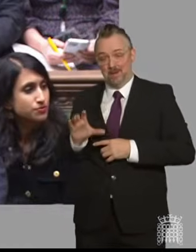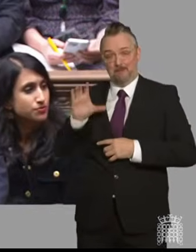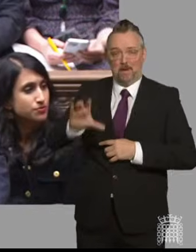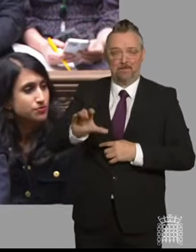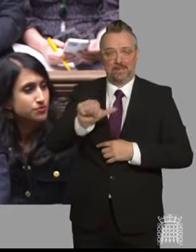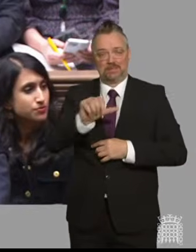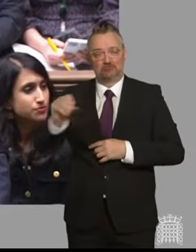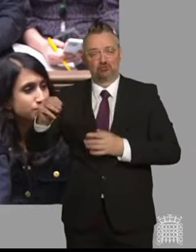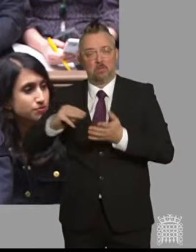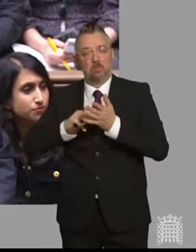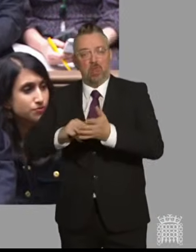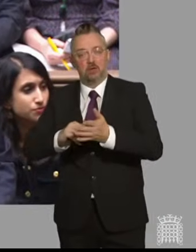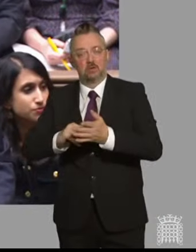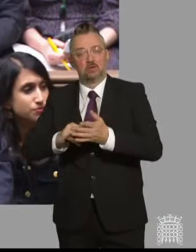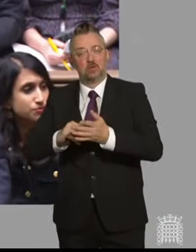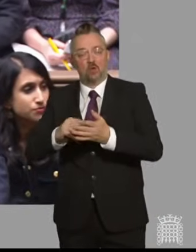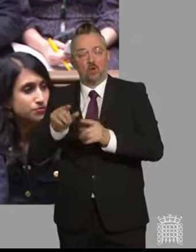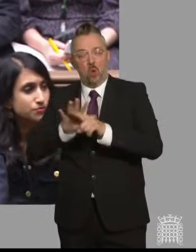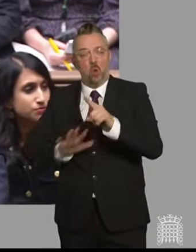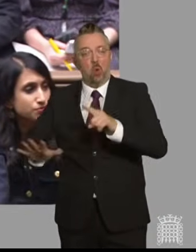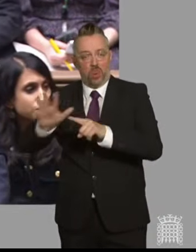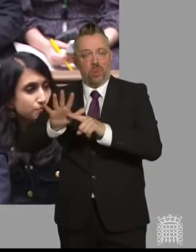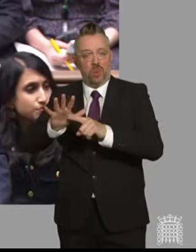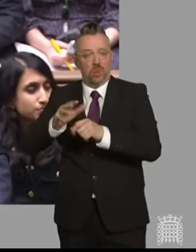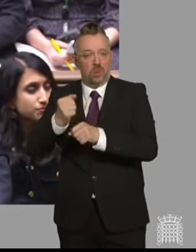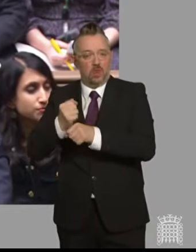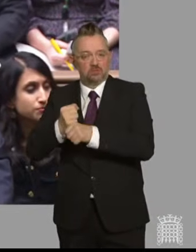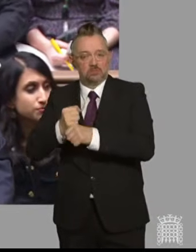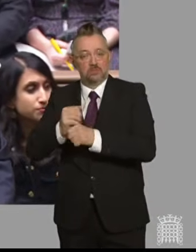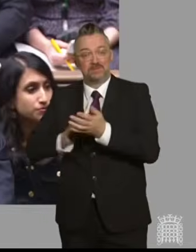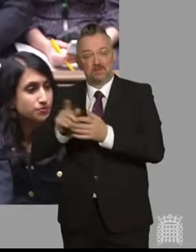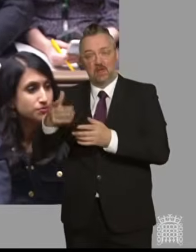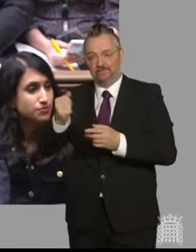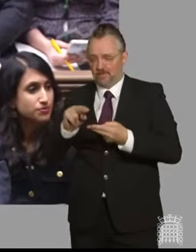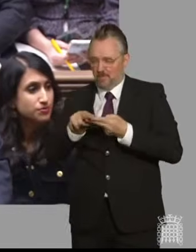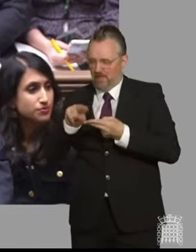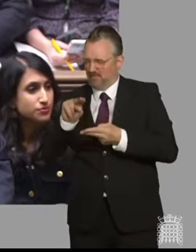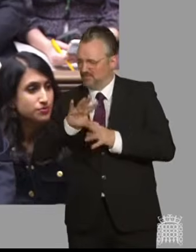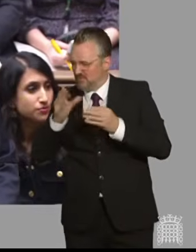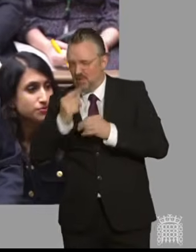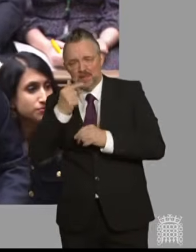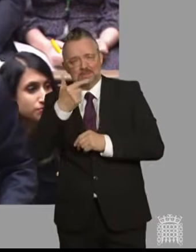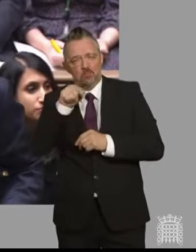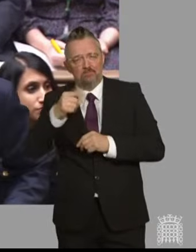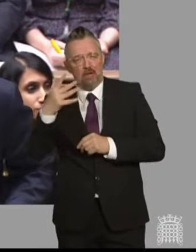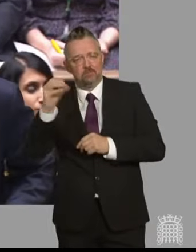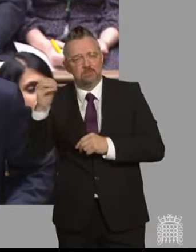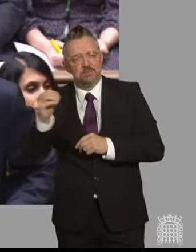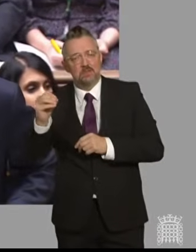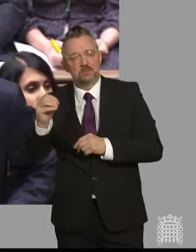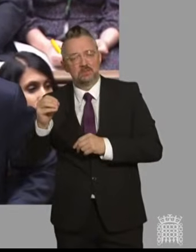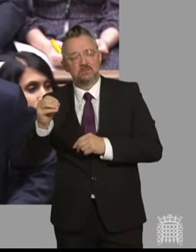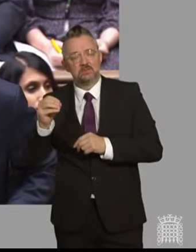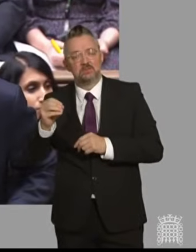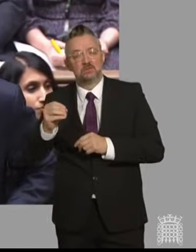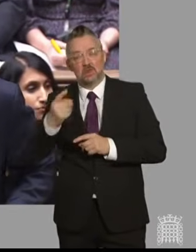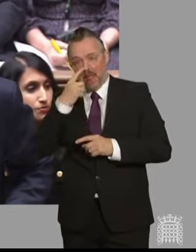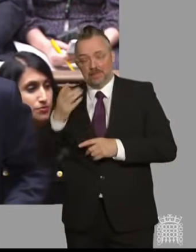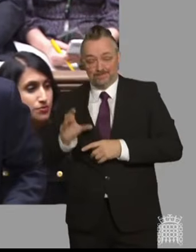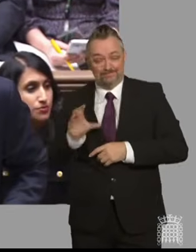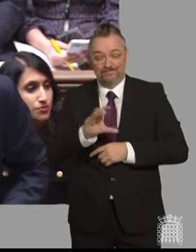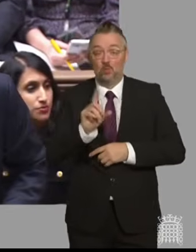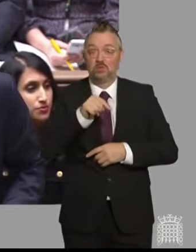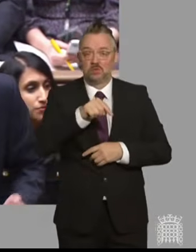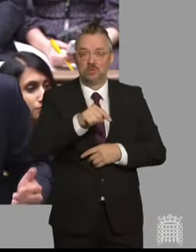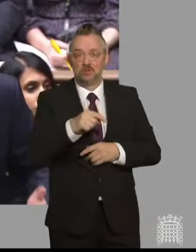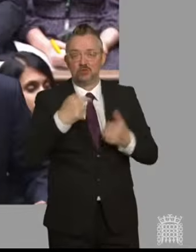a 7.5% increase in resources available to invest in social care, but also by an extra addition to the Rural Services